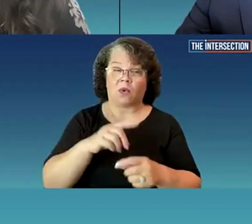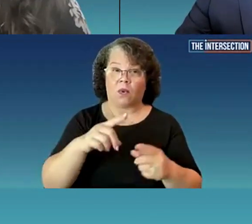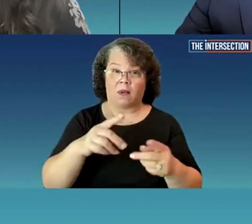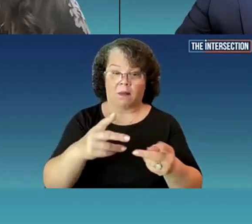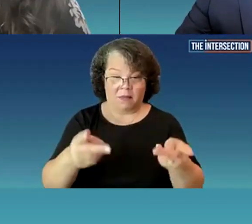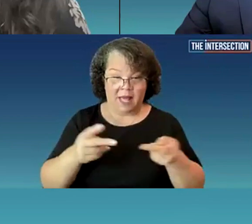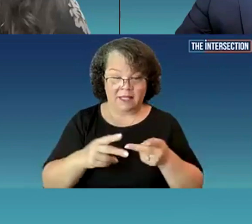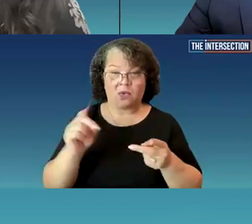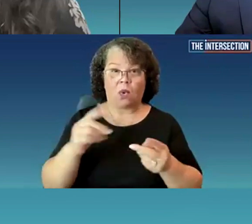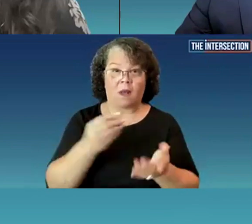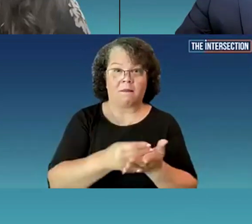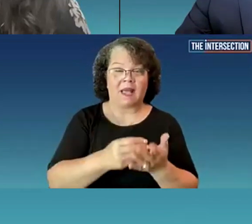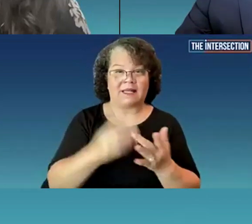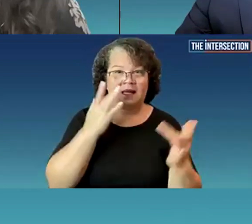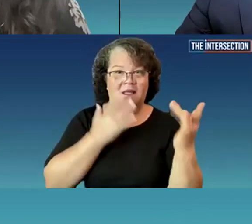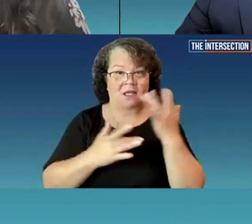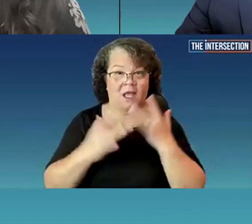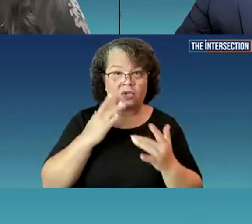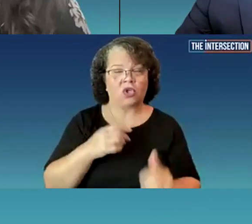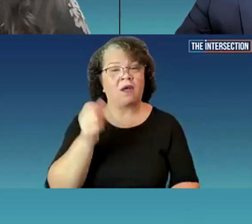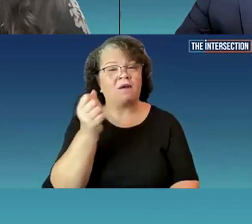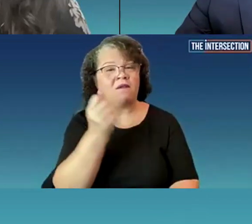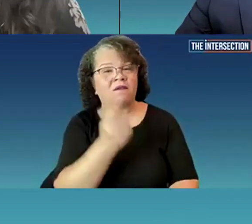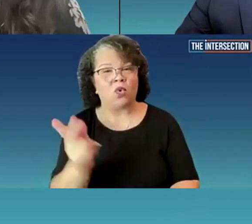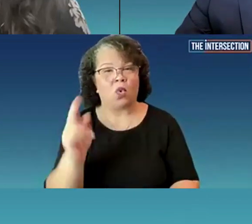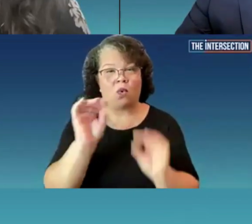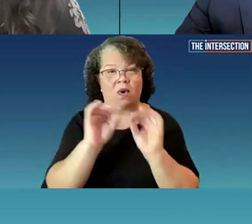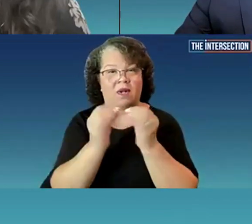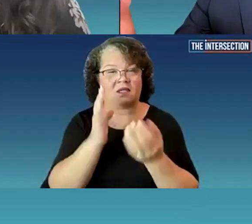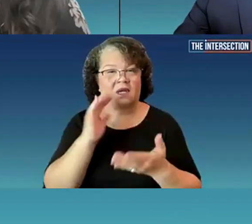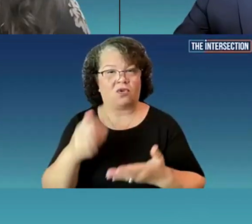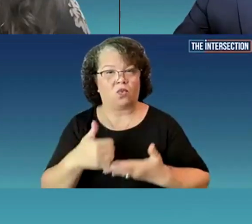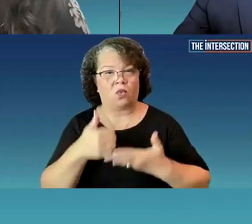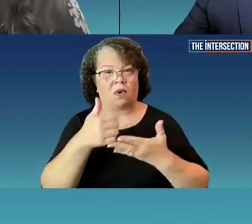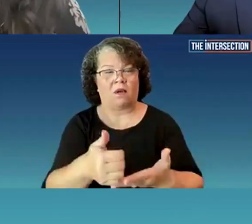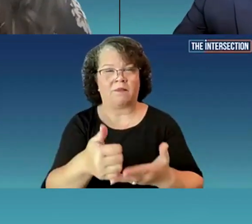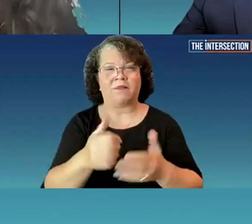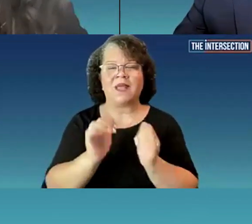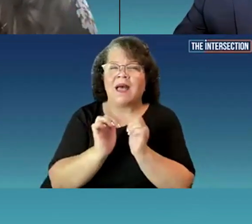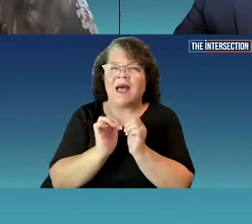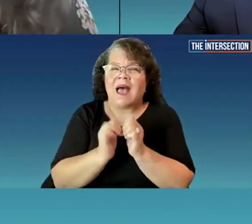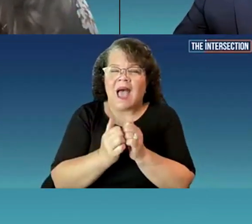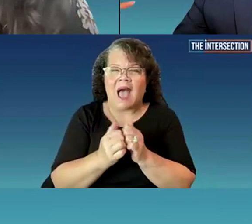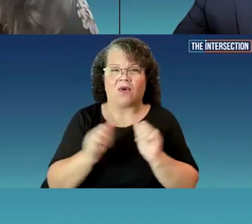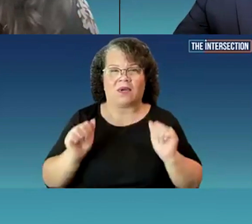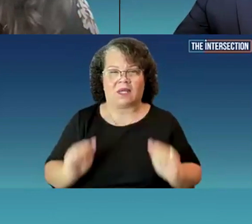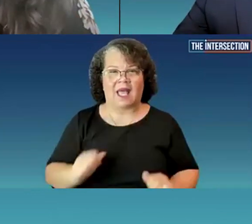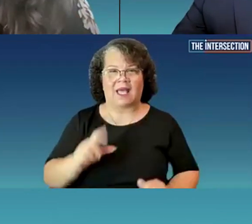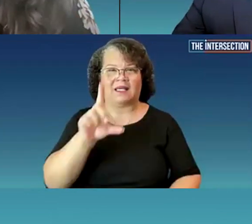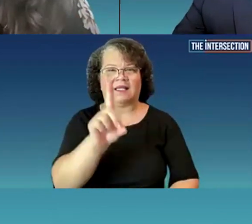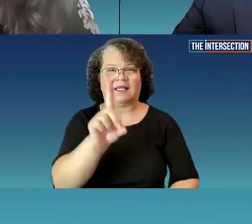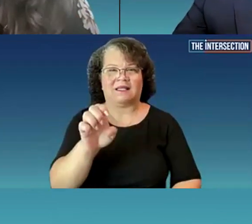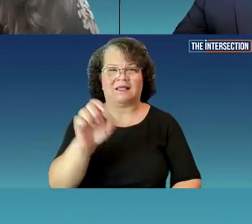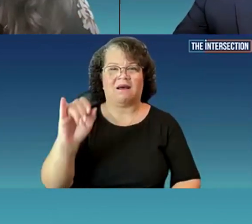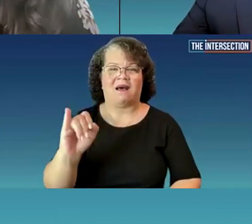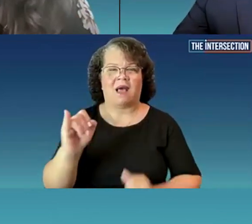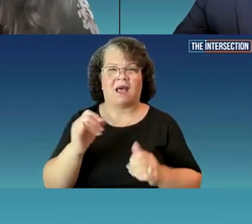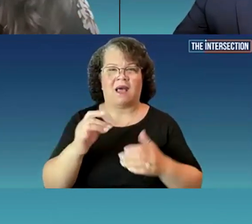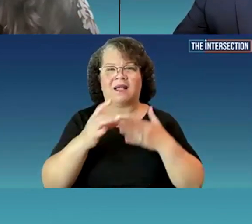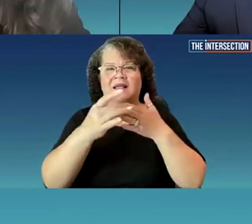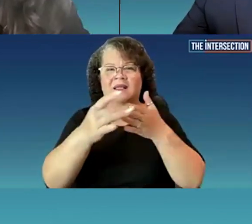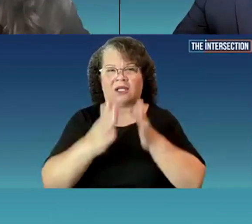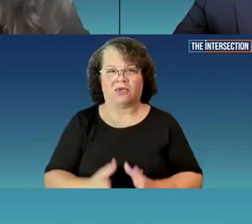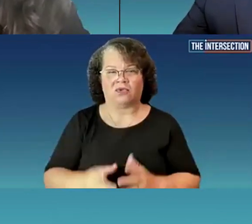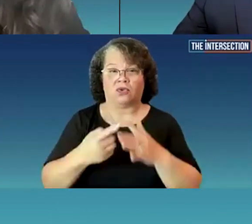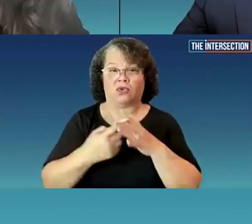scarce and there are few organizations to help, how can a DEI leader get started?